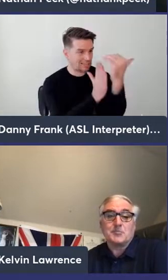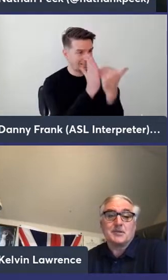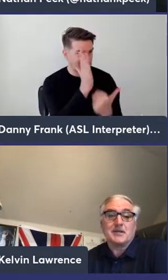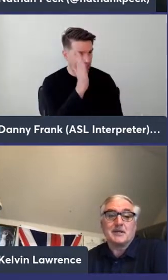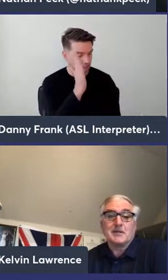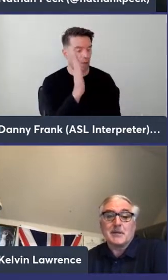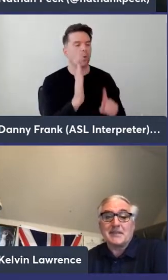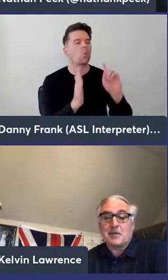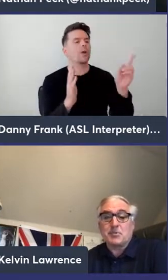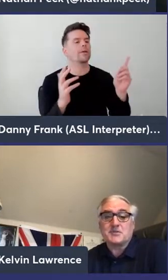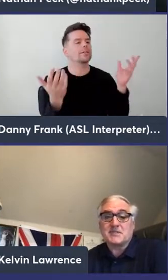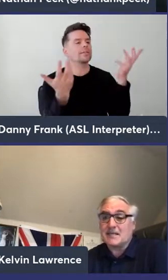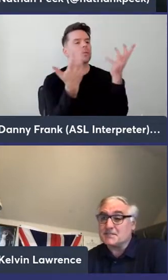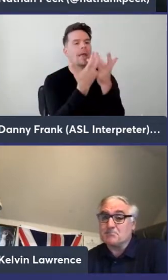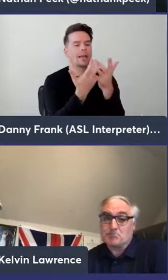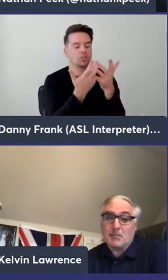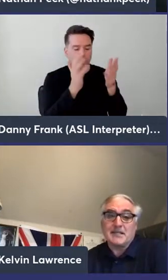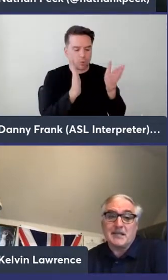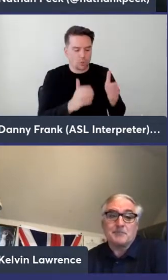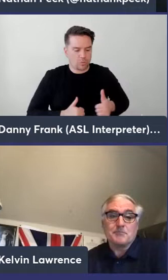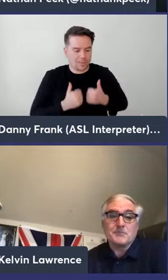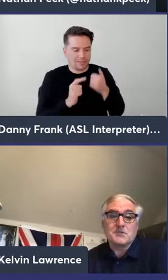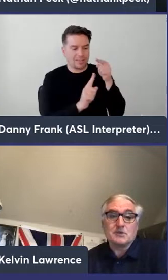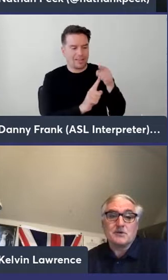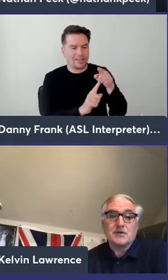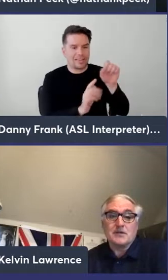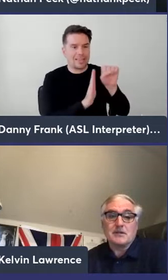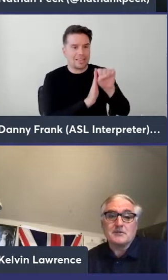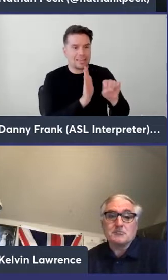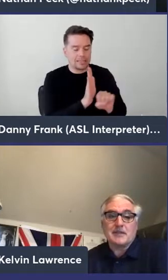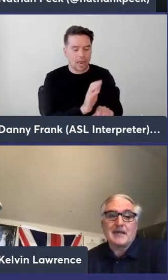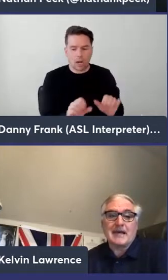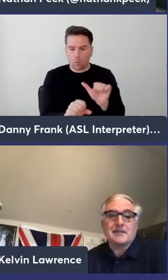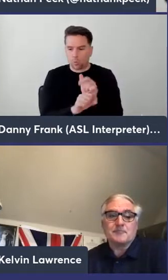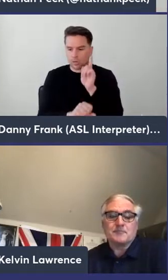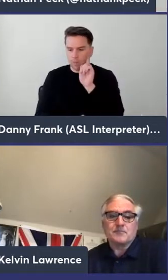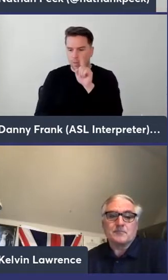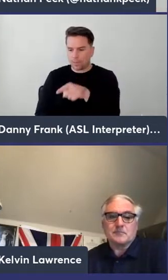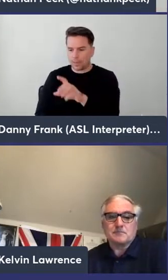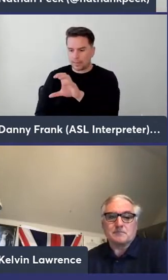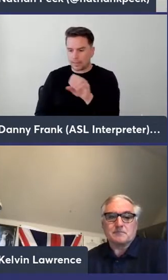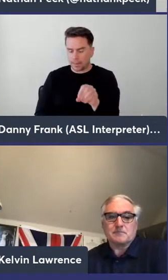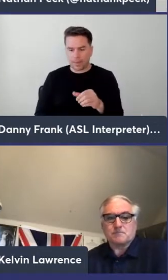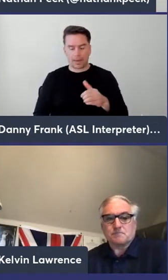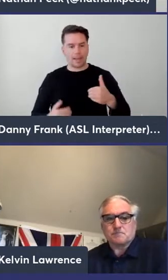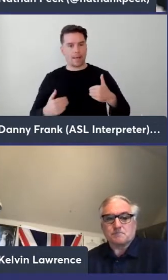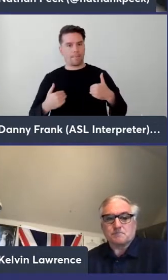at a company, and that person has my name. So let's run that.